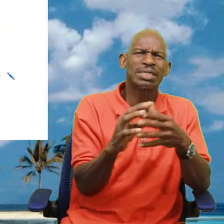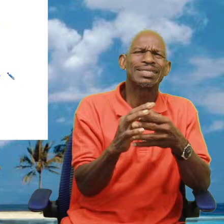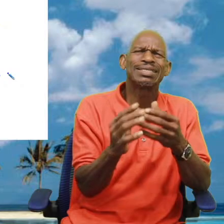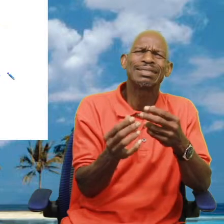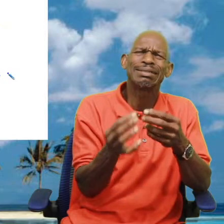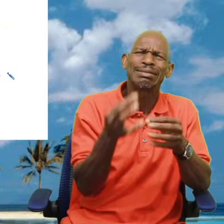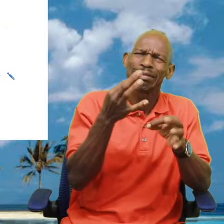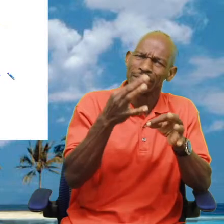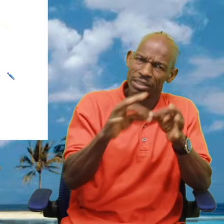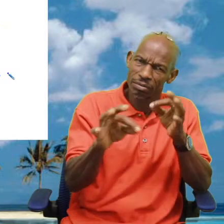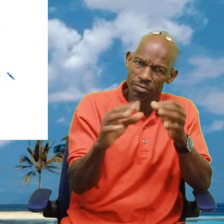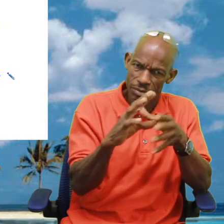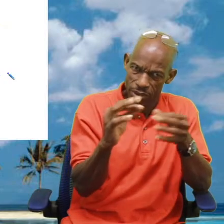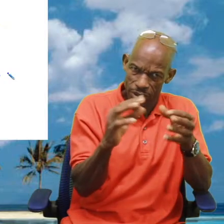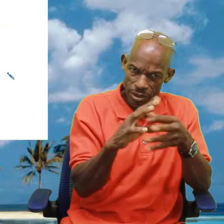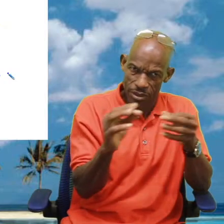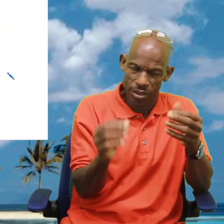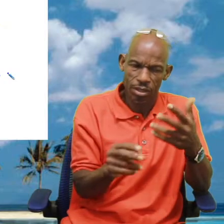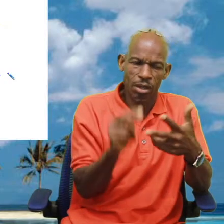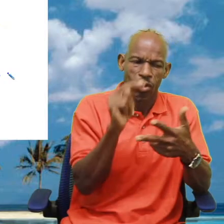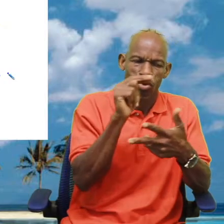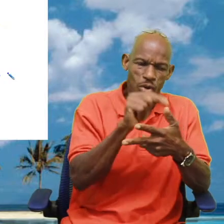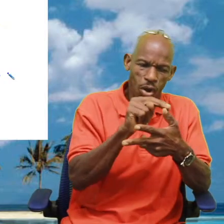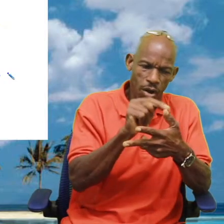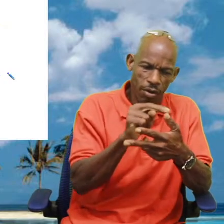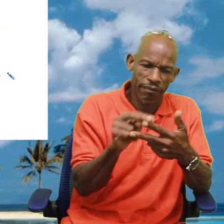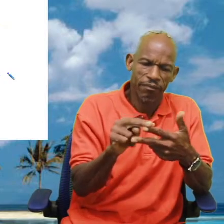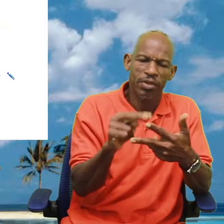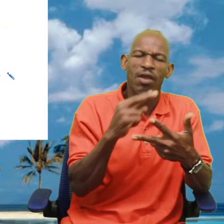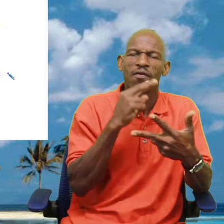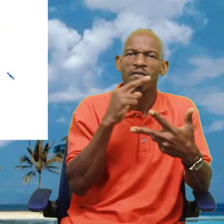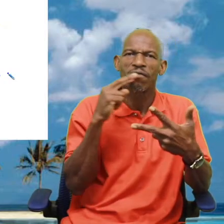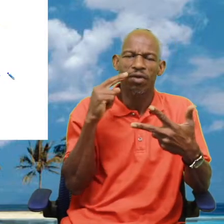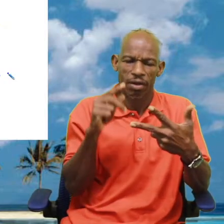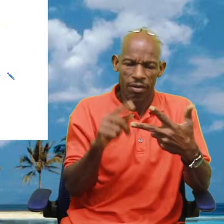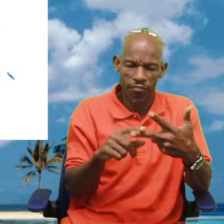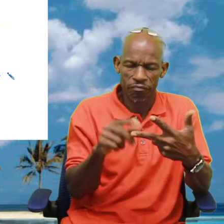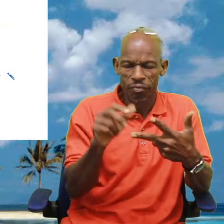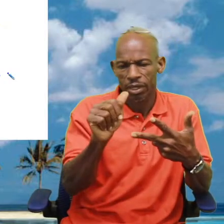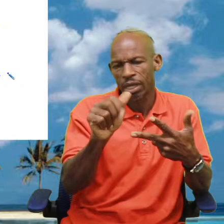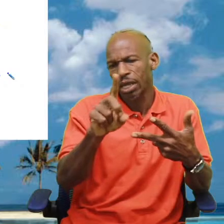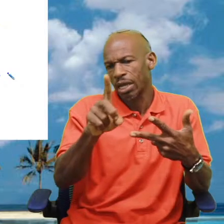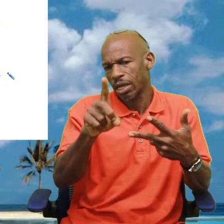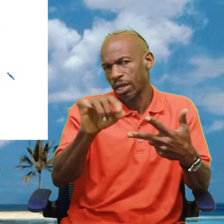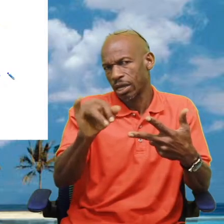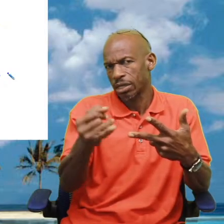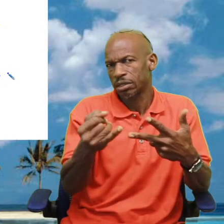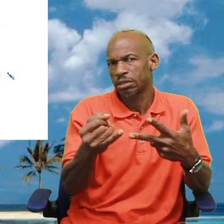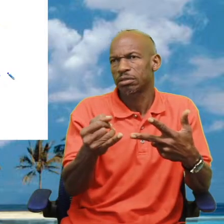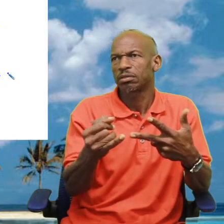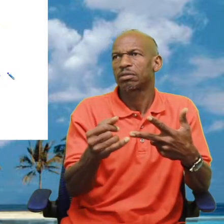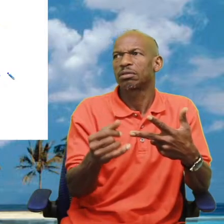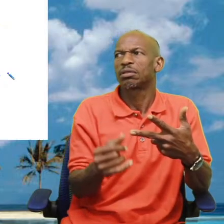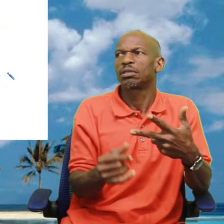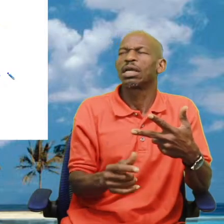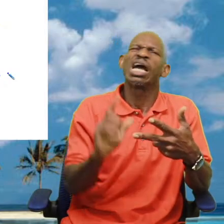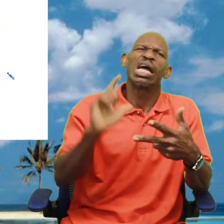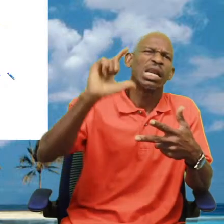verb, adjective. Noun, and the noun is all, oh, I give you the noun